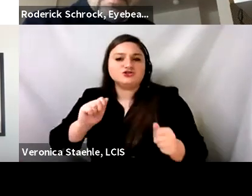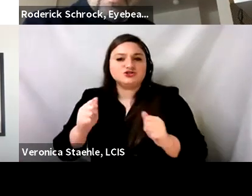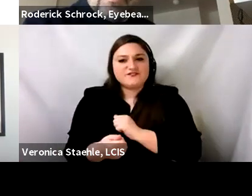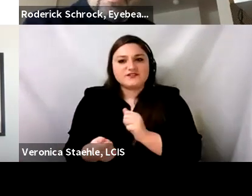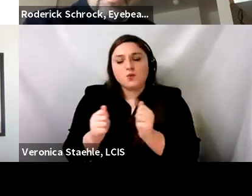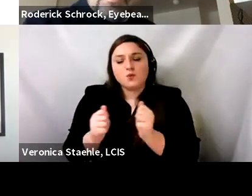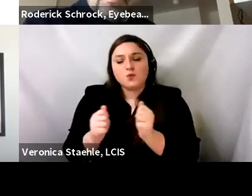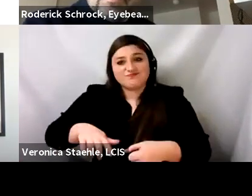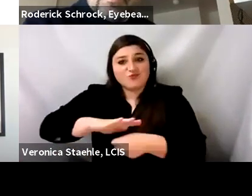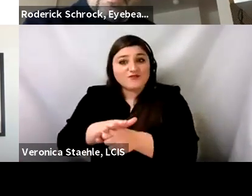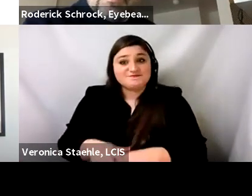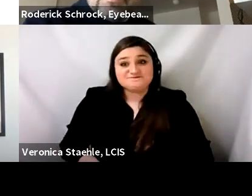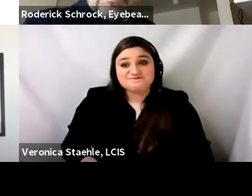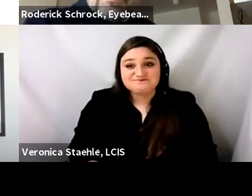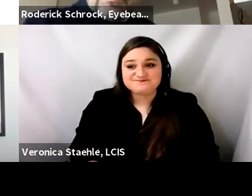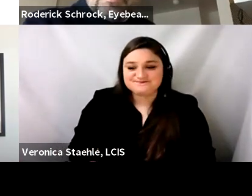about it.